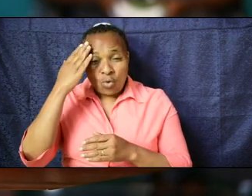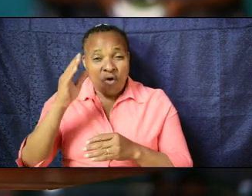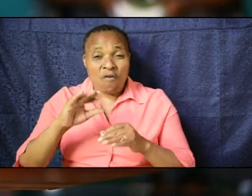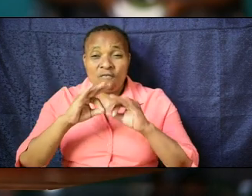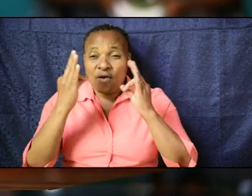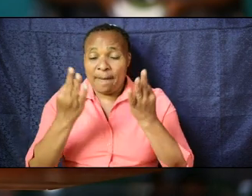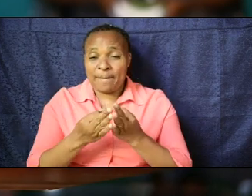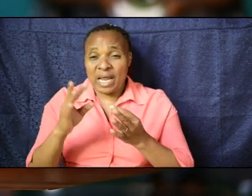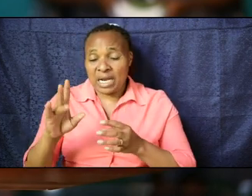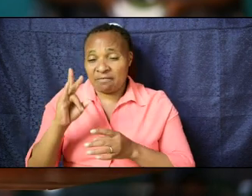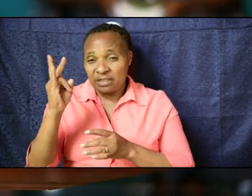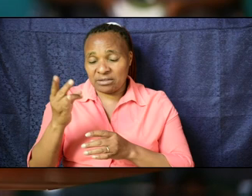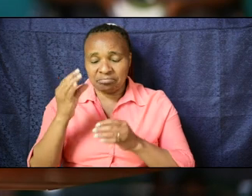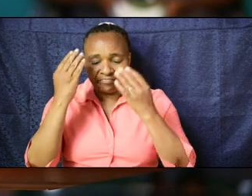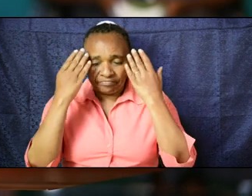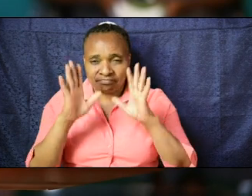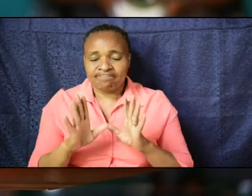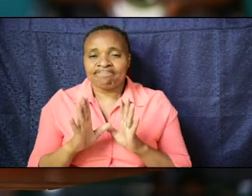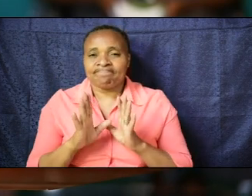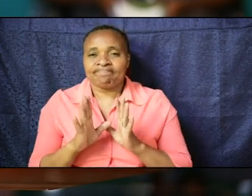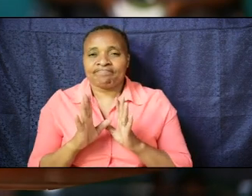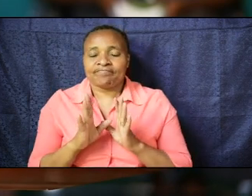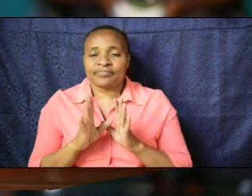family are Adventists.